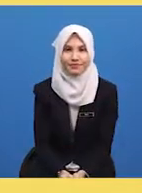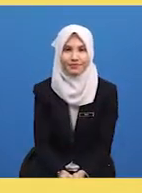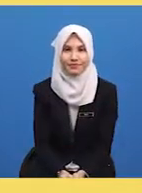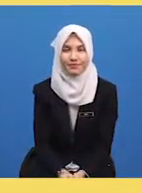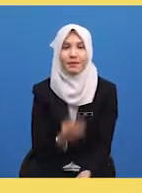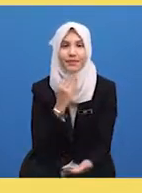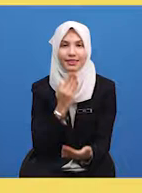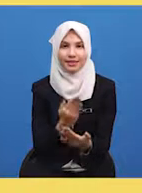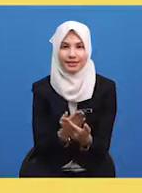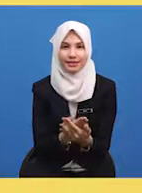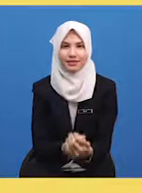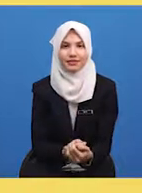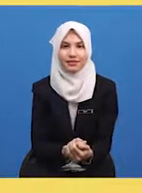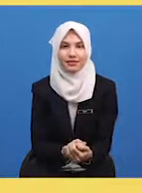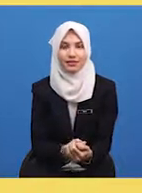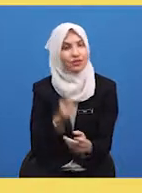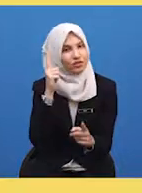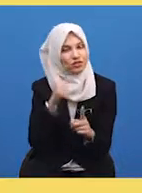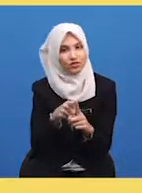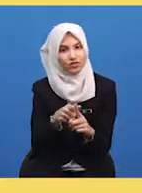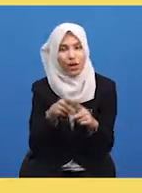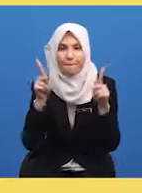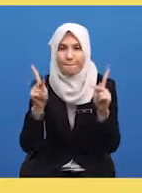Be nice to people online.